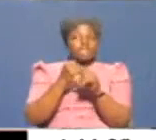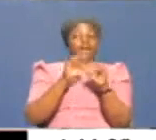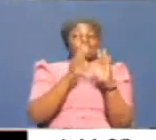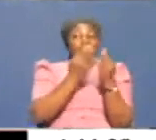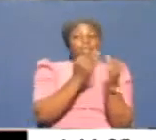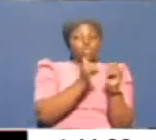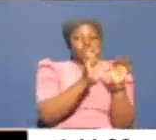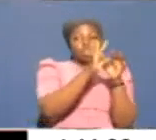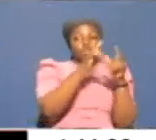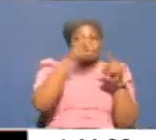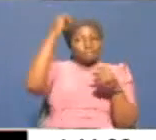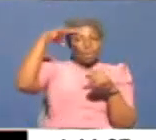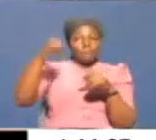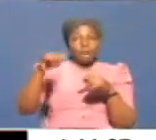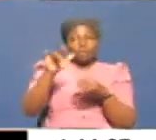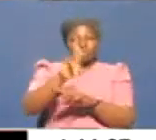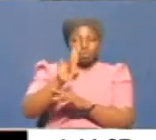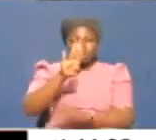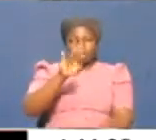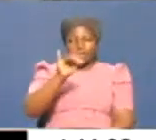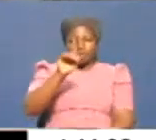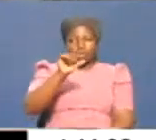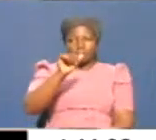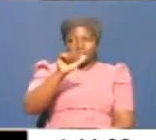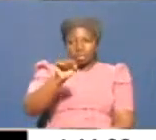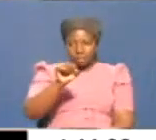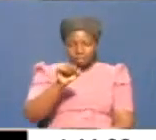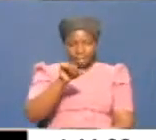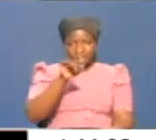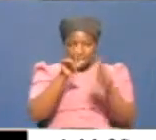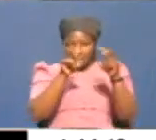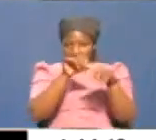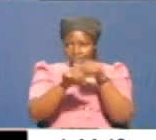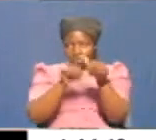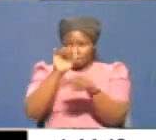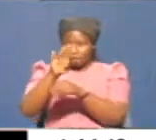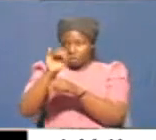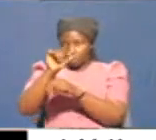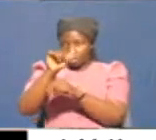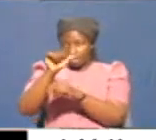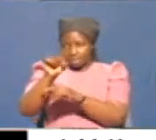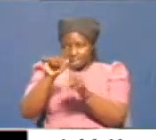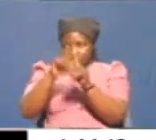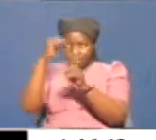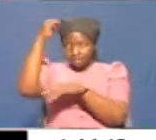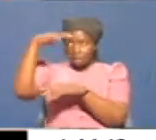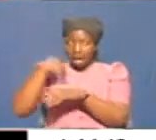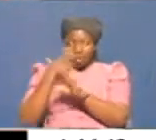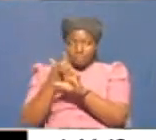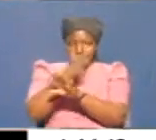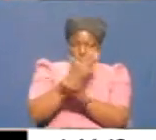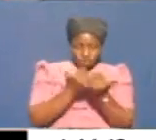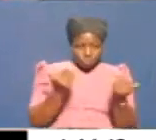system powered by biogas. Mambo ya biogas baka stima tukunae watoto walikuwa nagonjeka macho